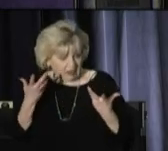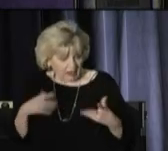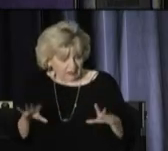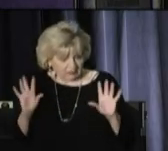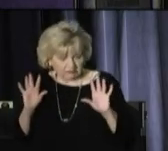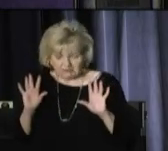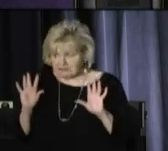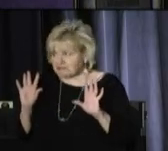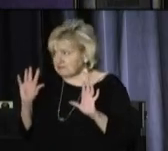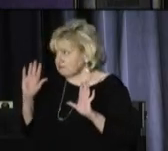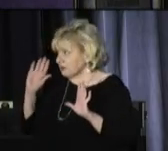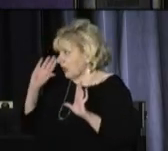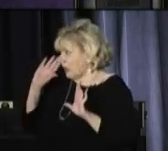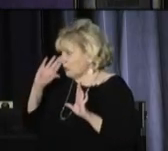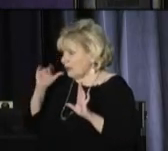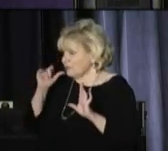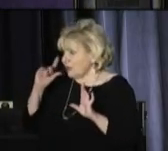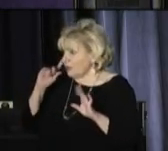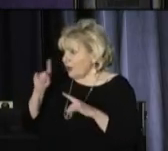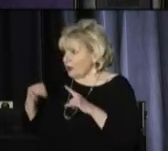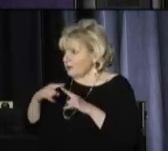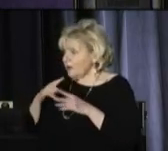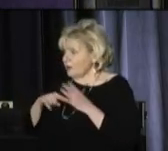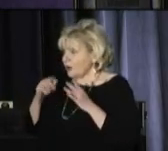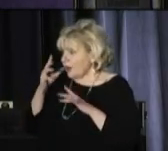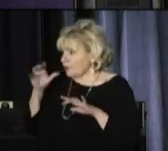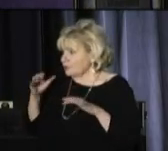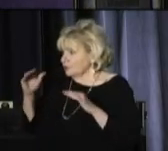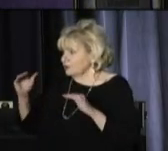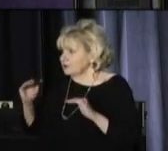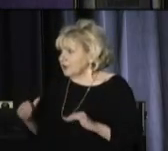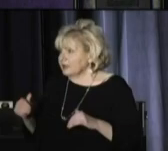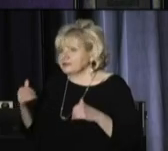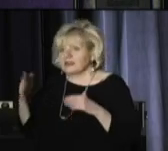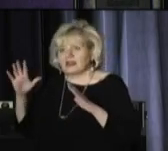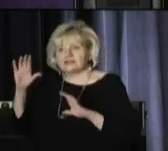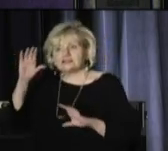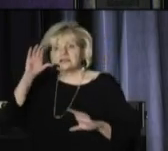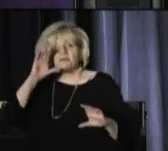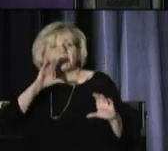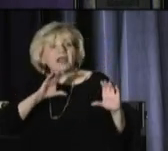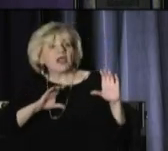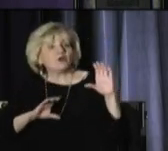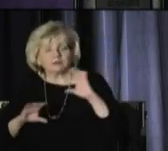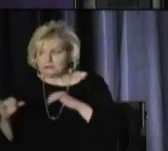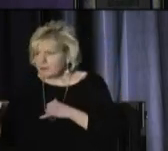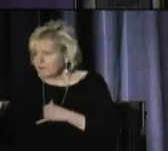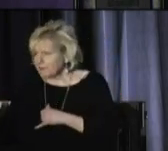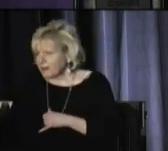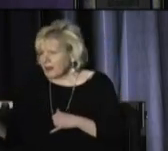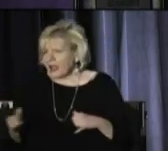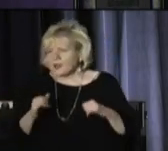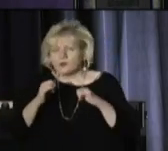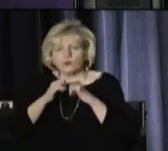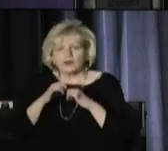know, I haven't thought about what I'm gonna do next, so let's experiment, let's play, let's, you know, play with form.